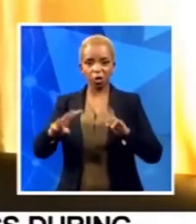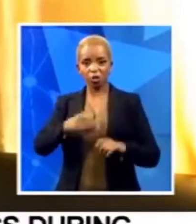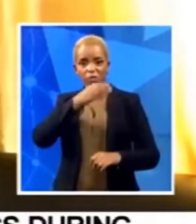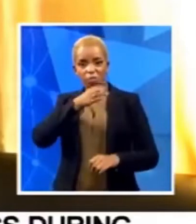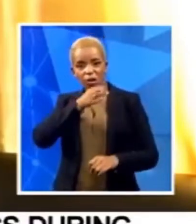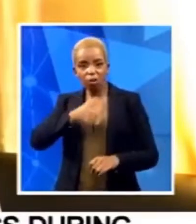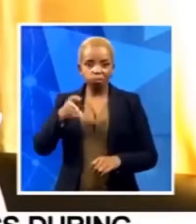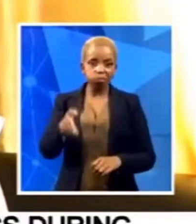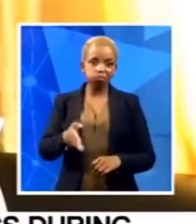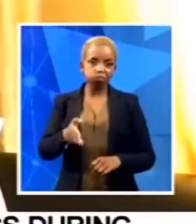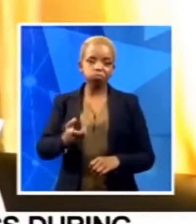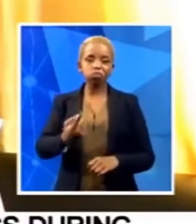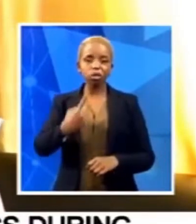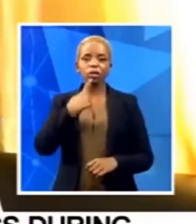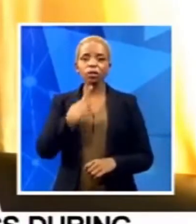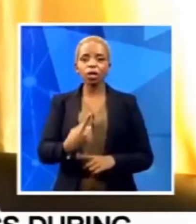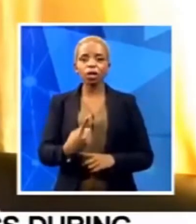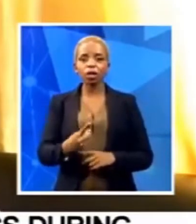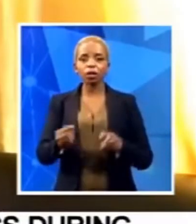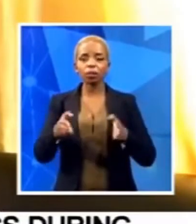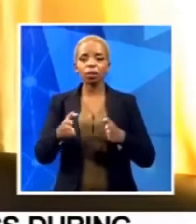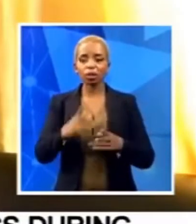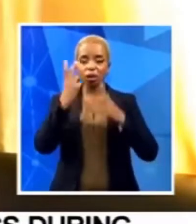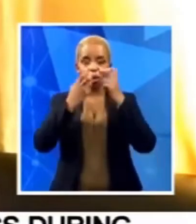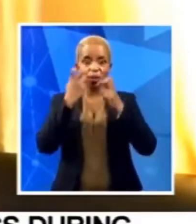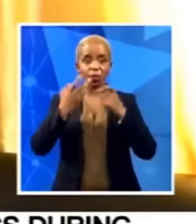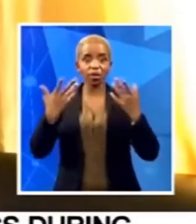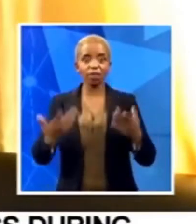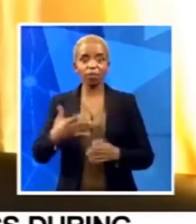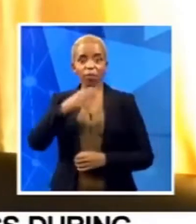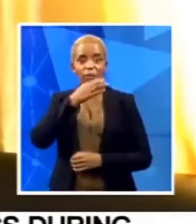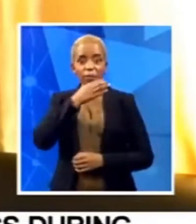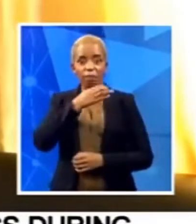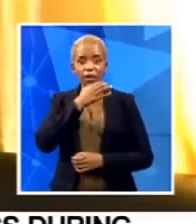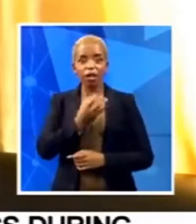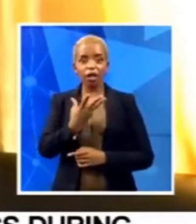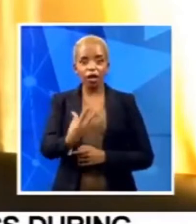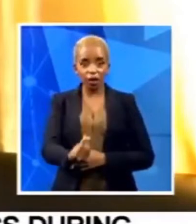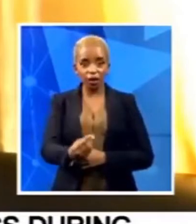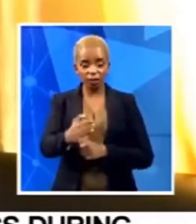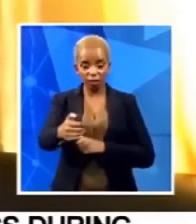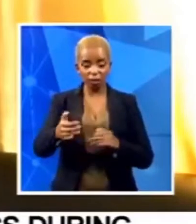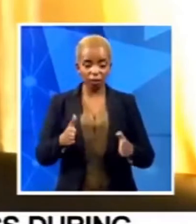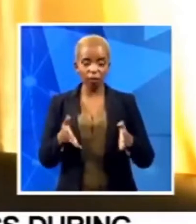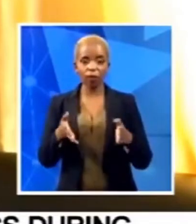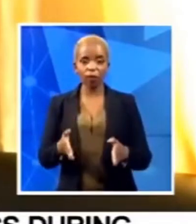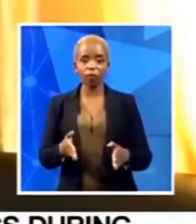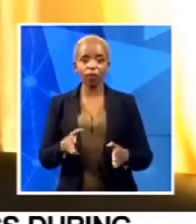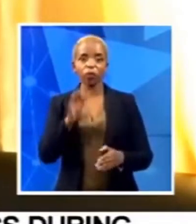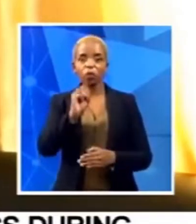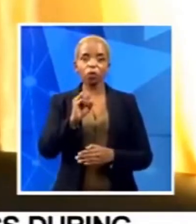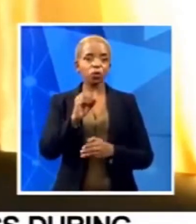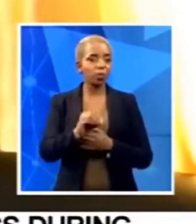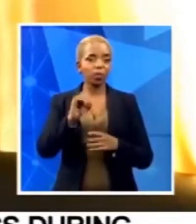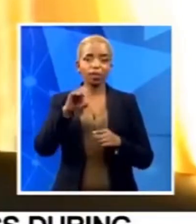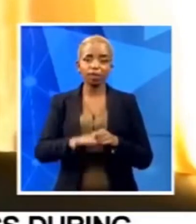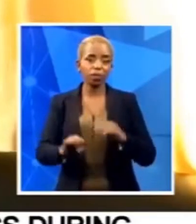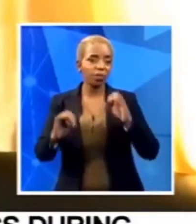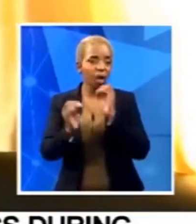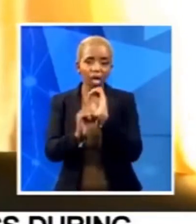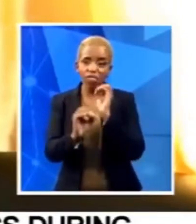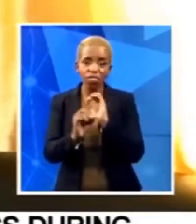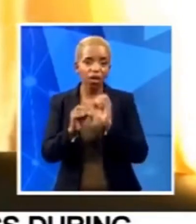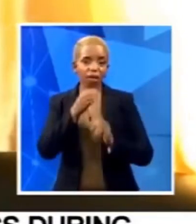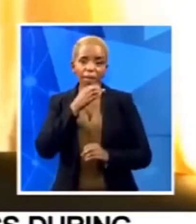were looking for the beers. There was a box here. So they didn't find those beers. They only found one. It